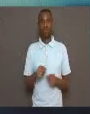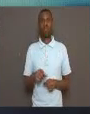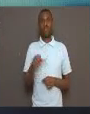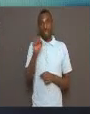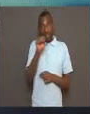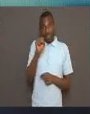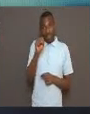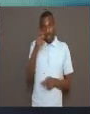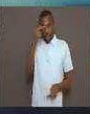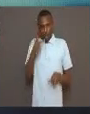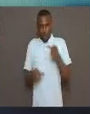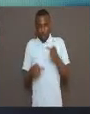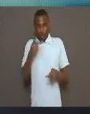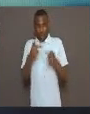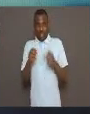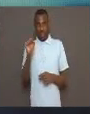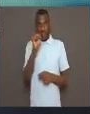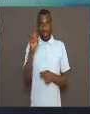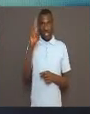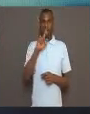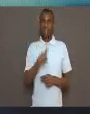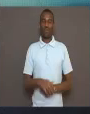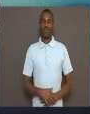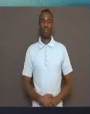is proportional to strain.